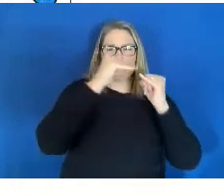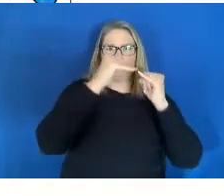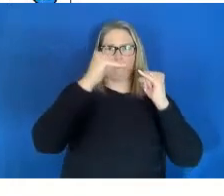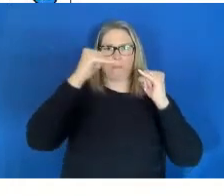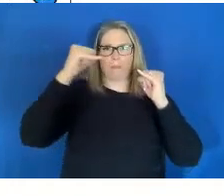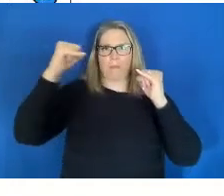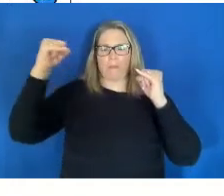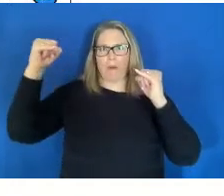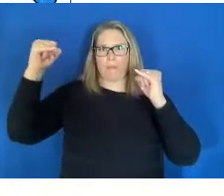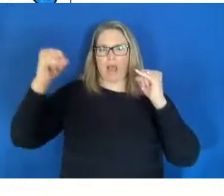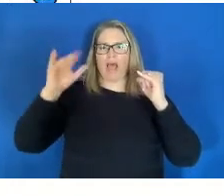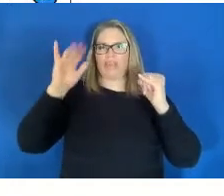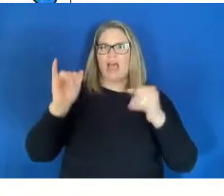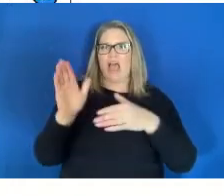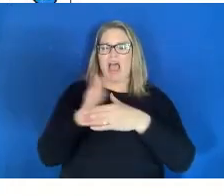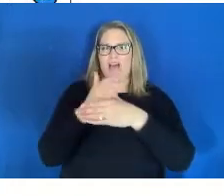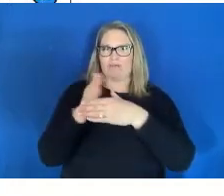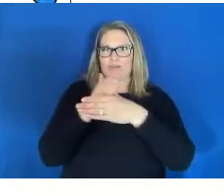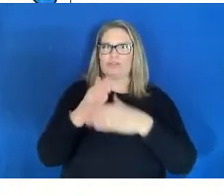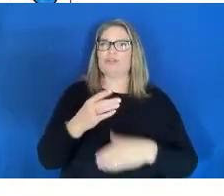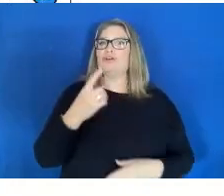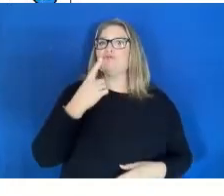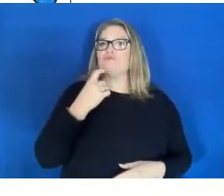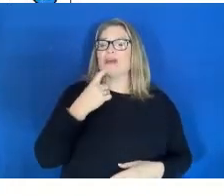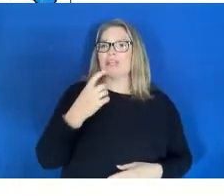average, and the red and the blue indicate